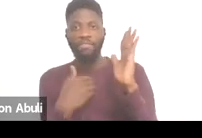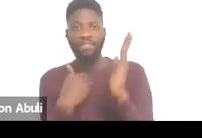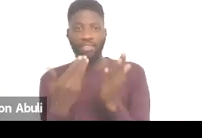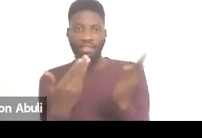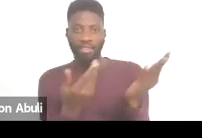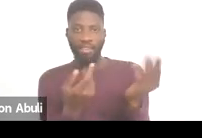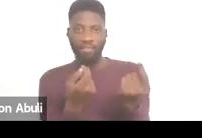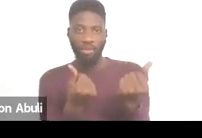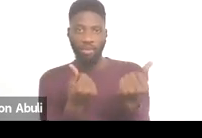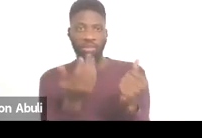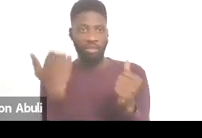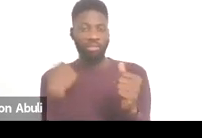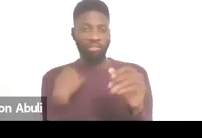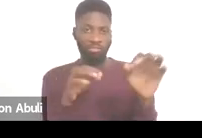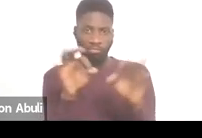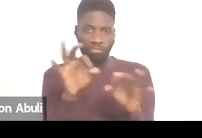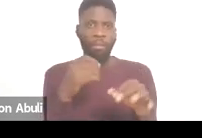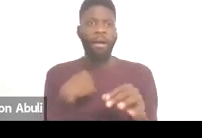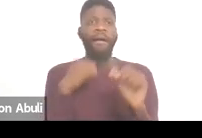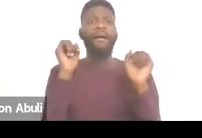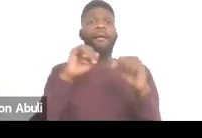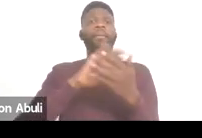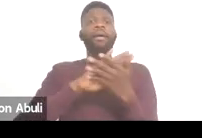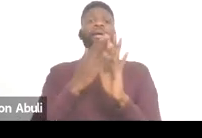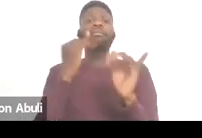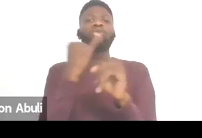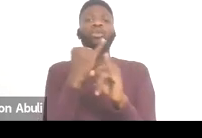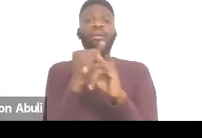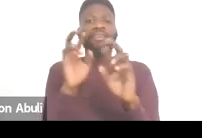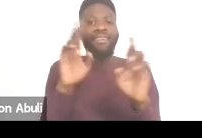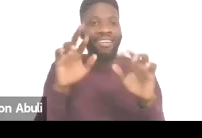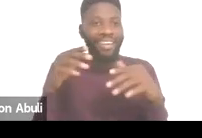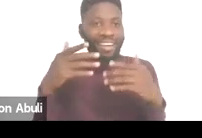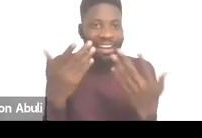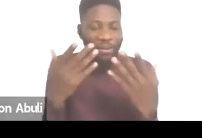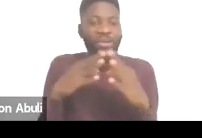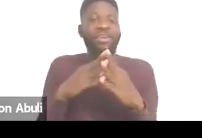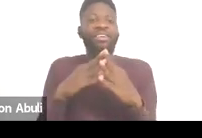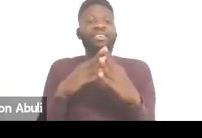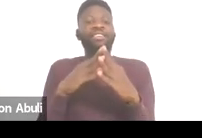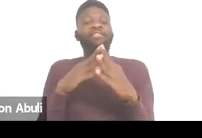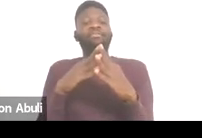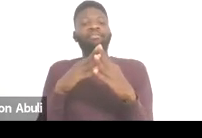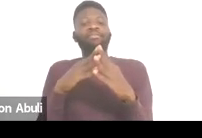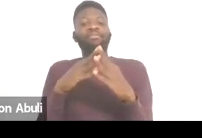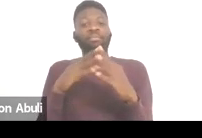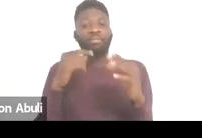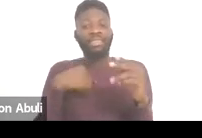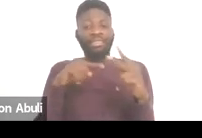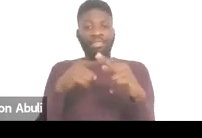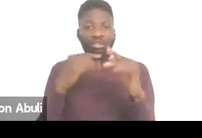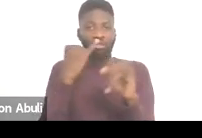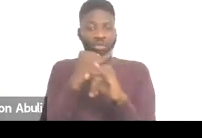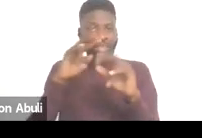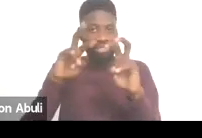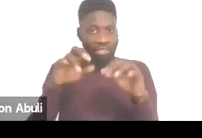As I mentioned, how do I become job ready, or how do I first start searching for my job? One, you have to